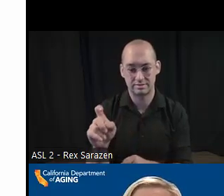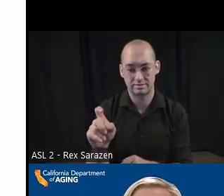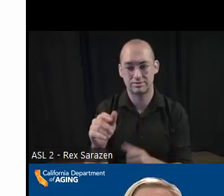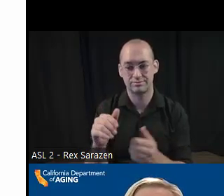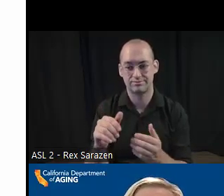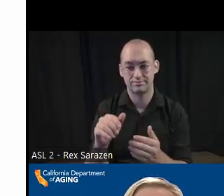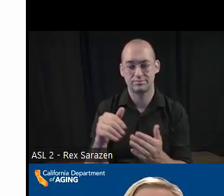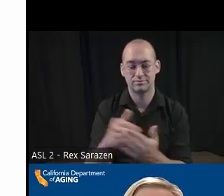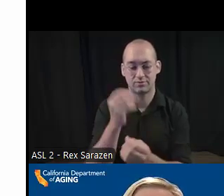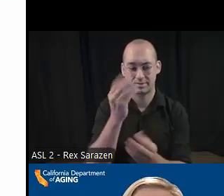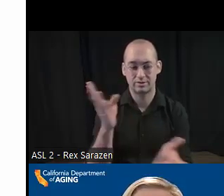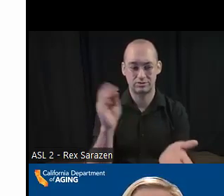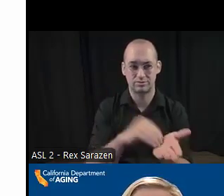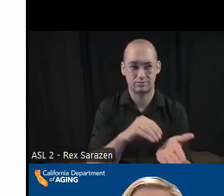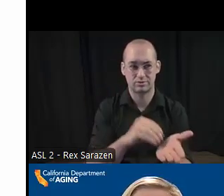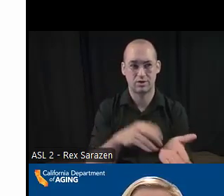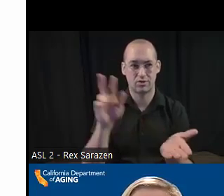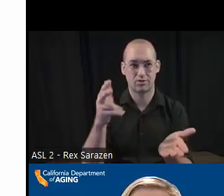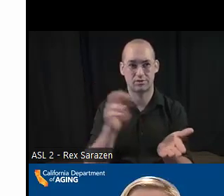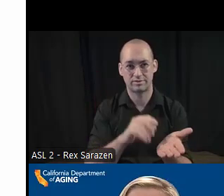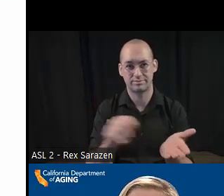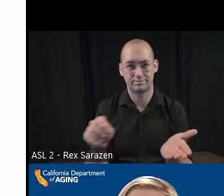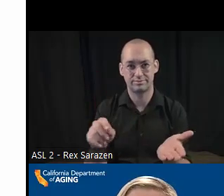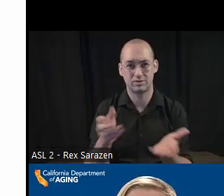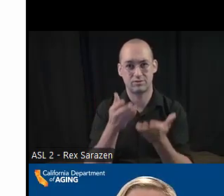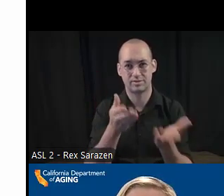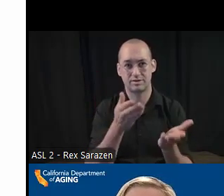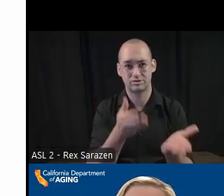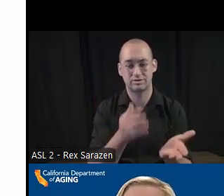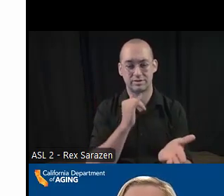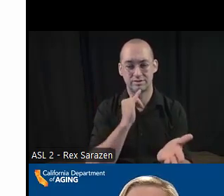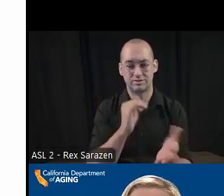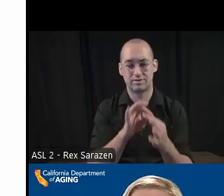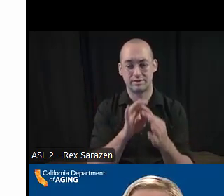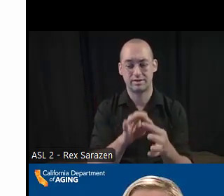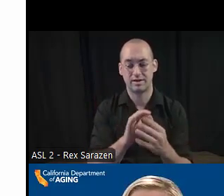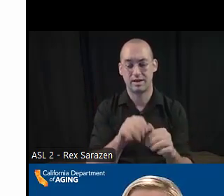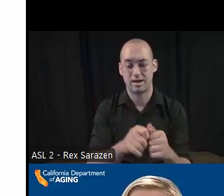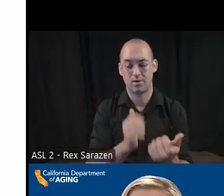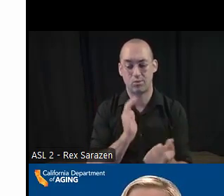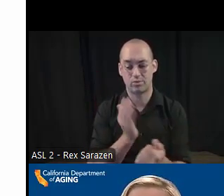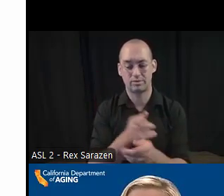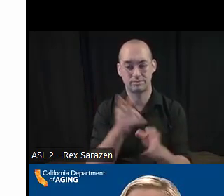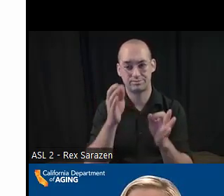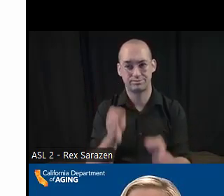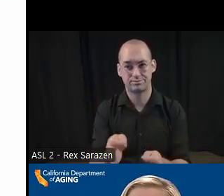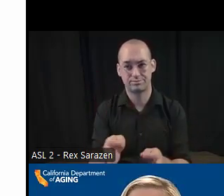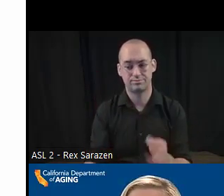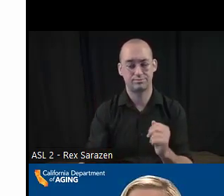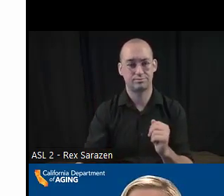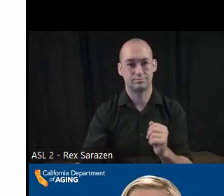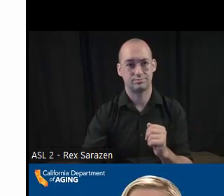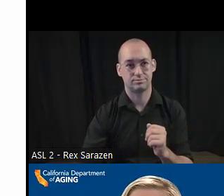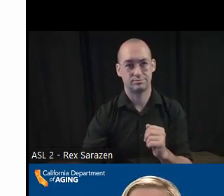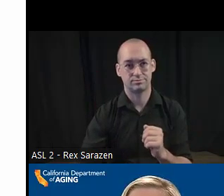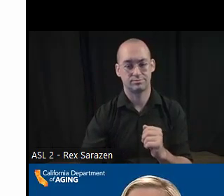that. And then the third piece of our recommendations relates to how do we designate a planning